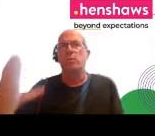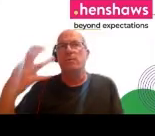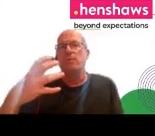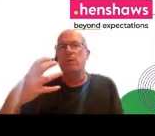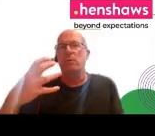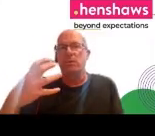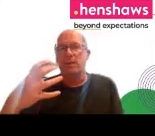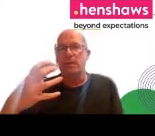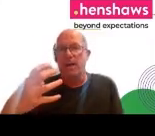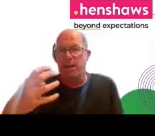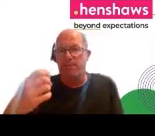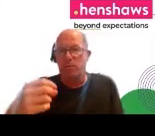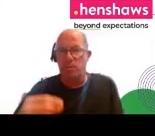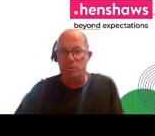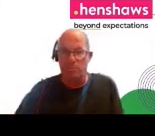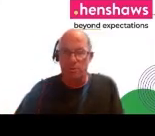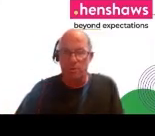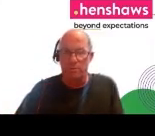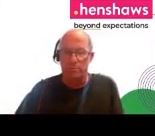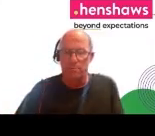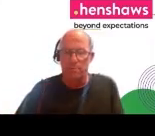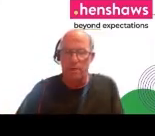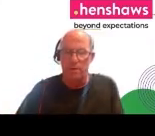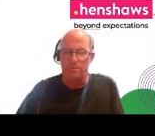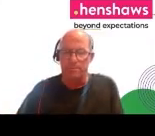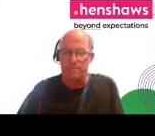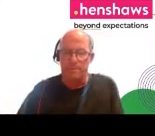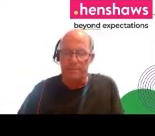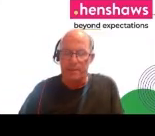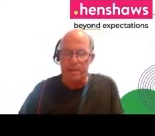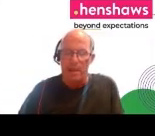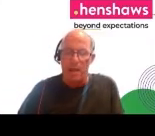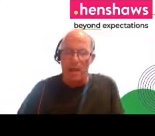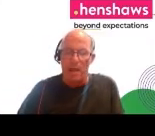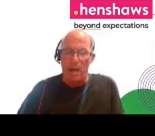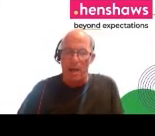or whether it's just whether they've got the headphones or the Bluetooth on.